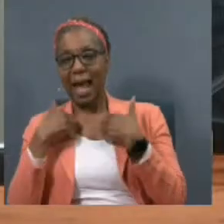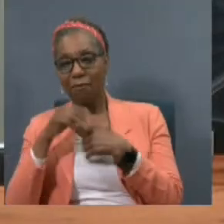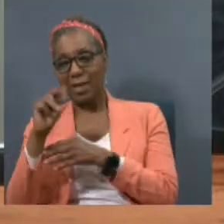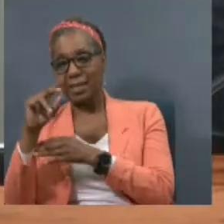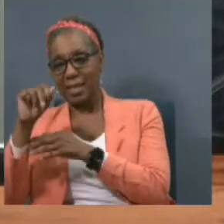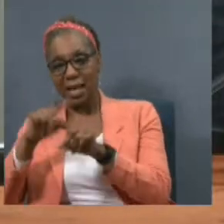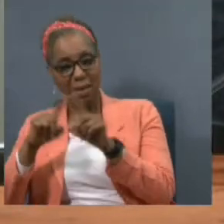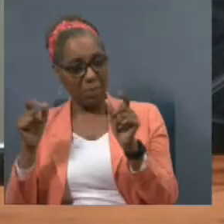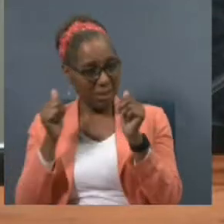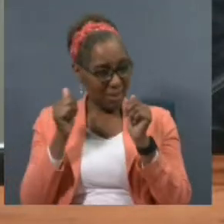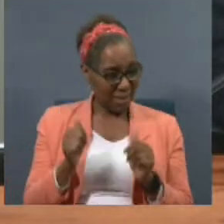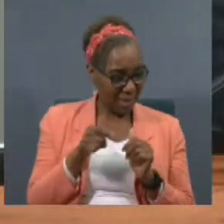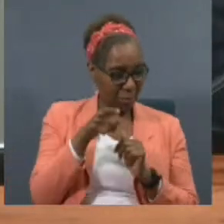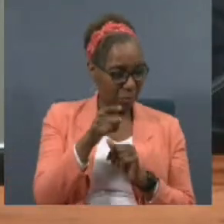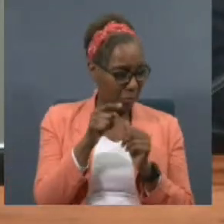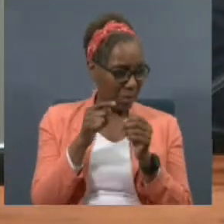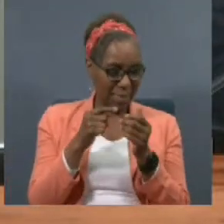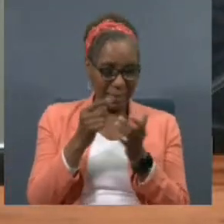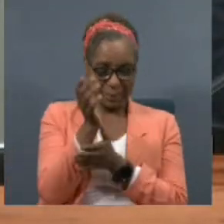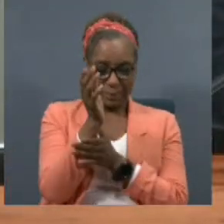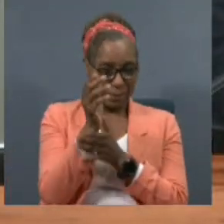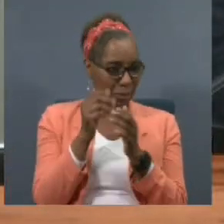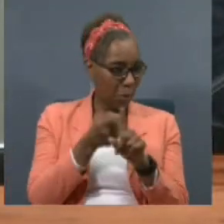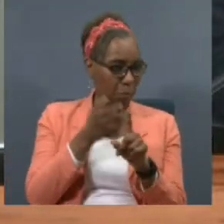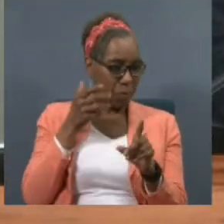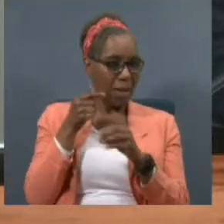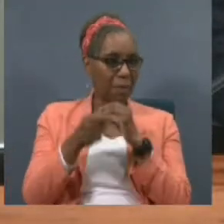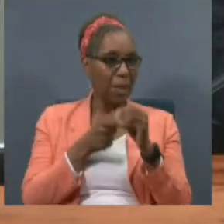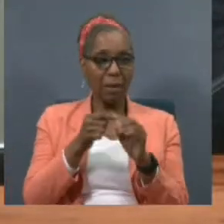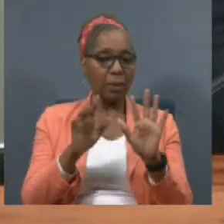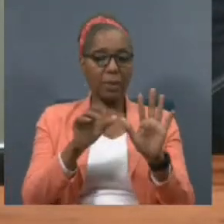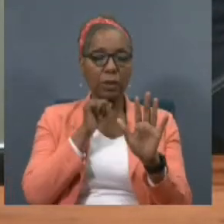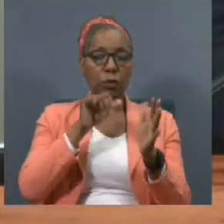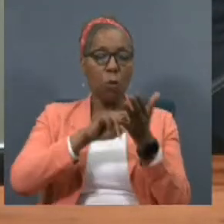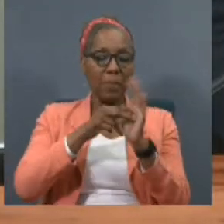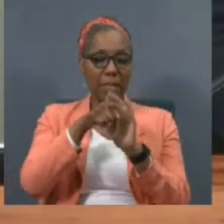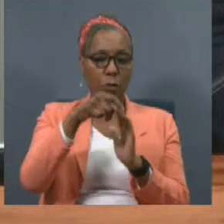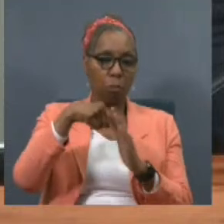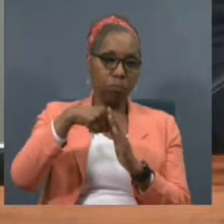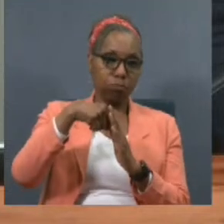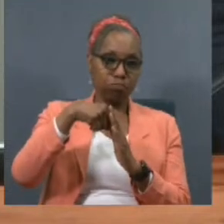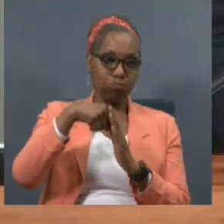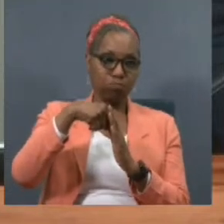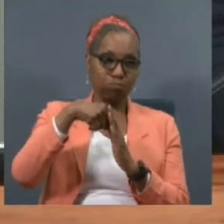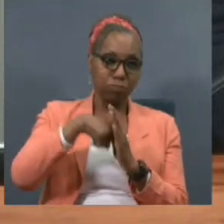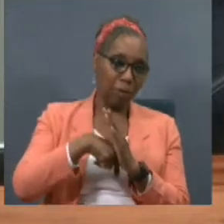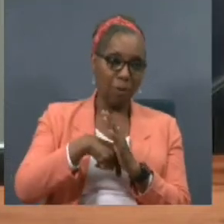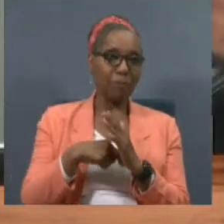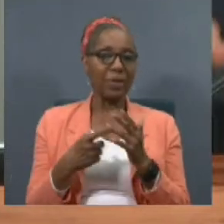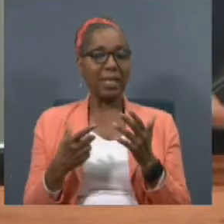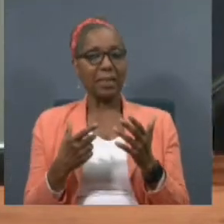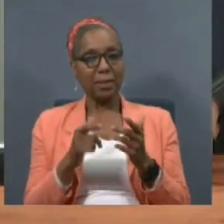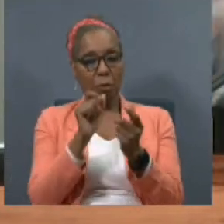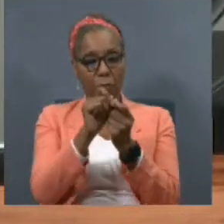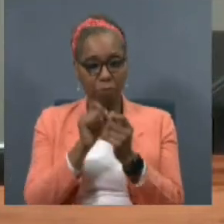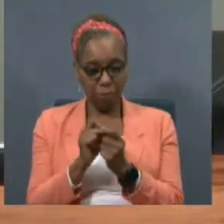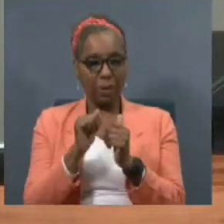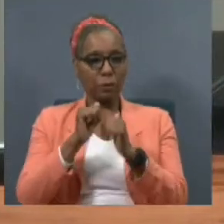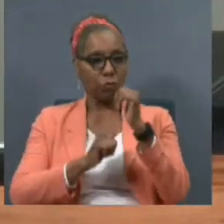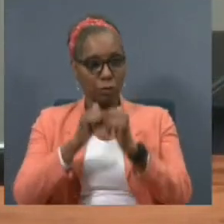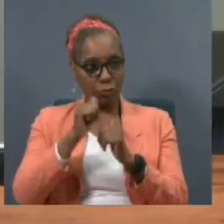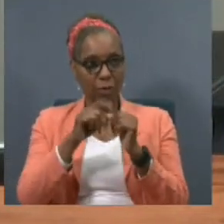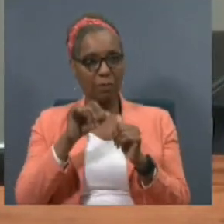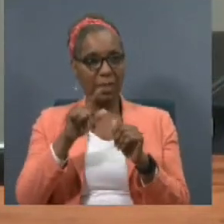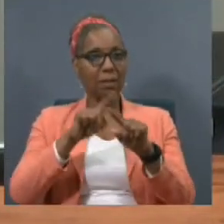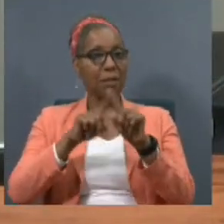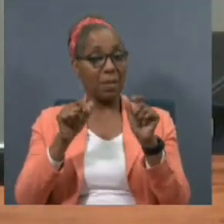you speak on the terms of not saying you got to get intrigued in the details of the structure of the deal,